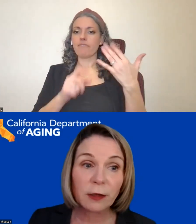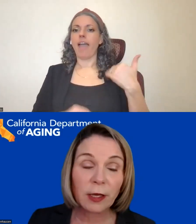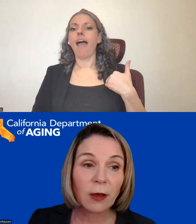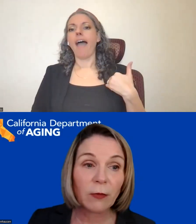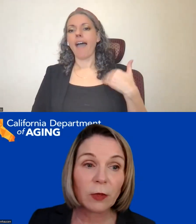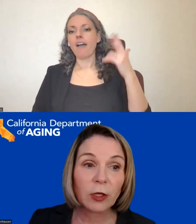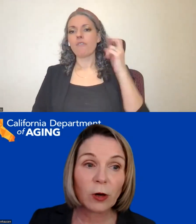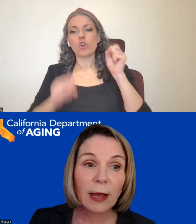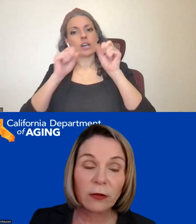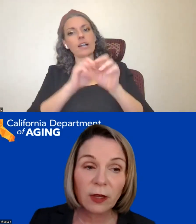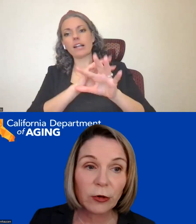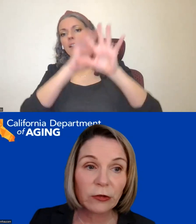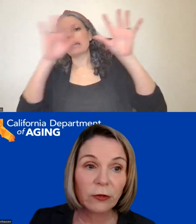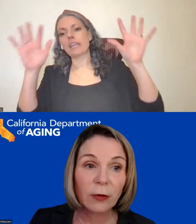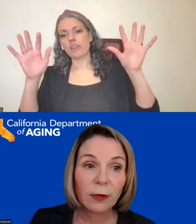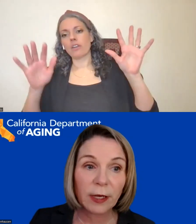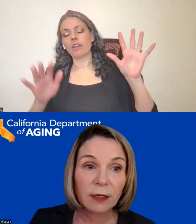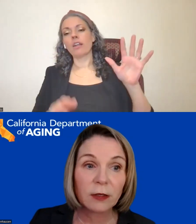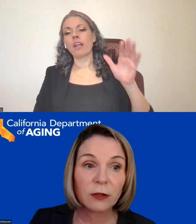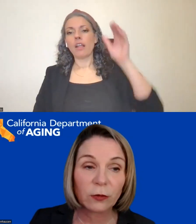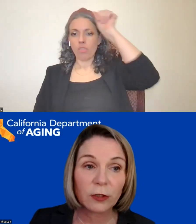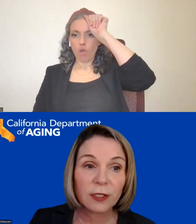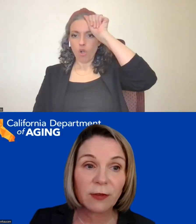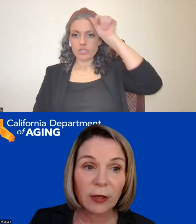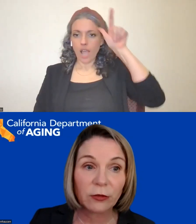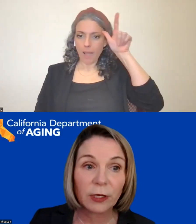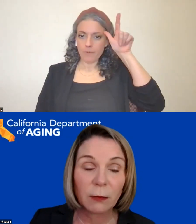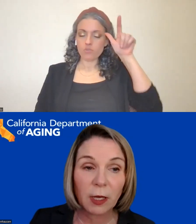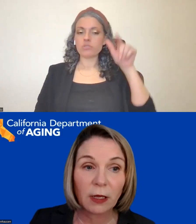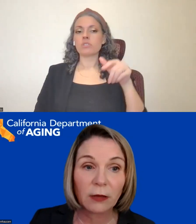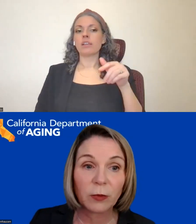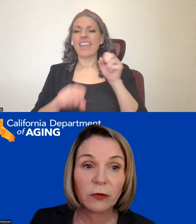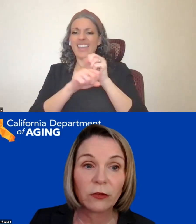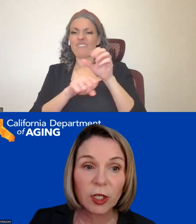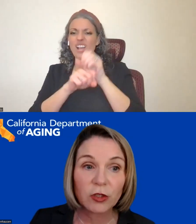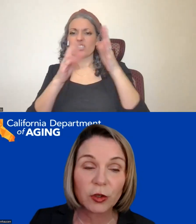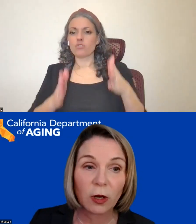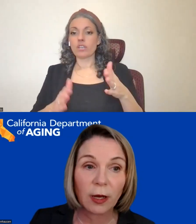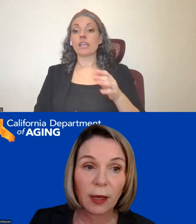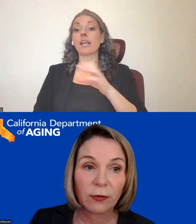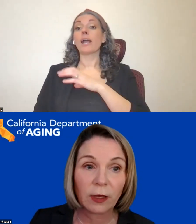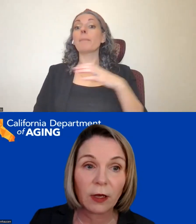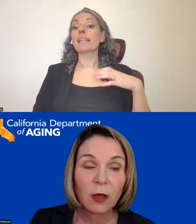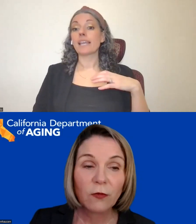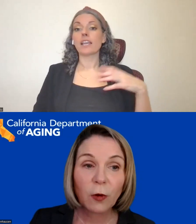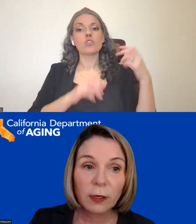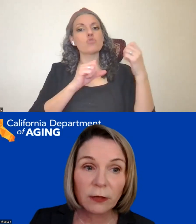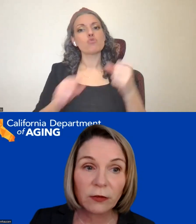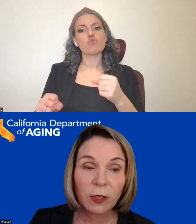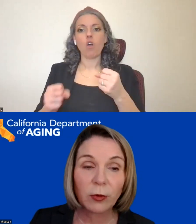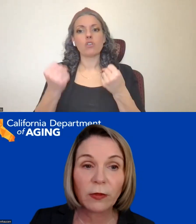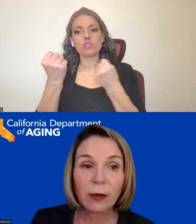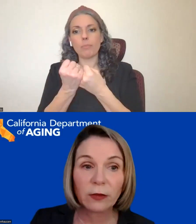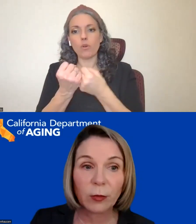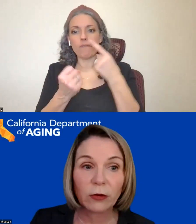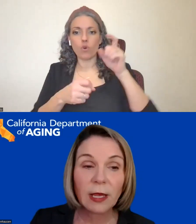very clearly, our Alzheimer's and Related Disorders Advisory Committee has been such a strong advocate for the needs